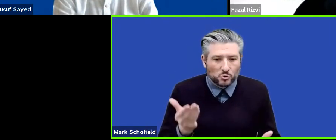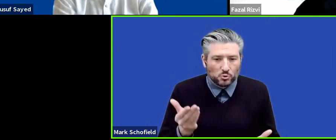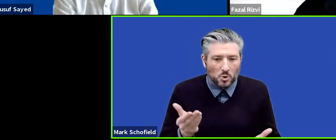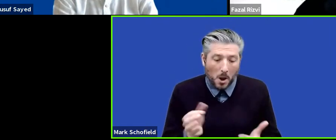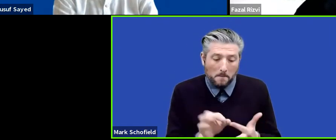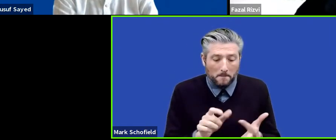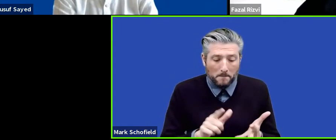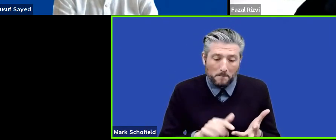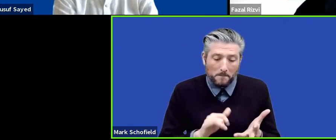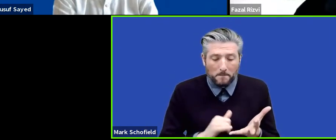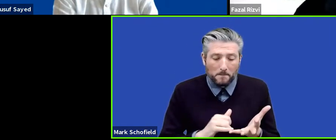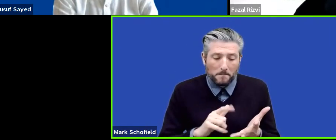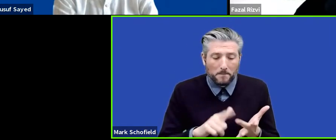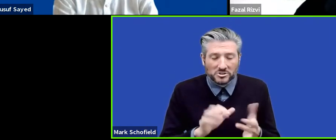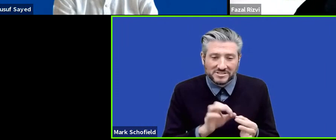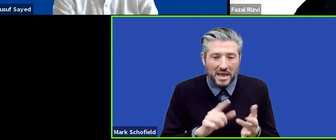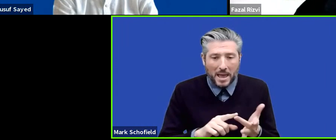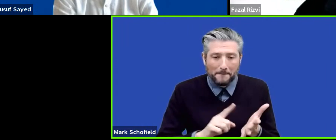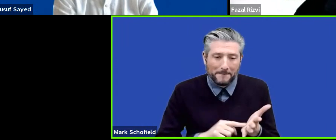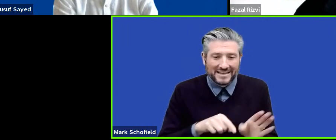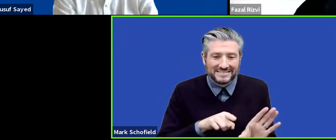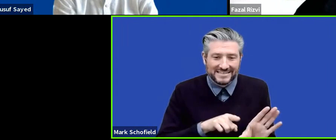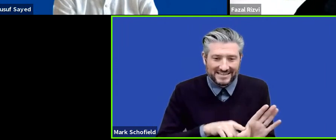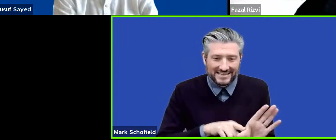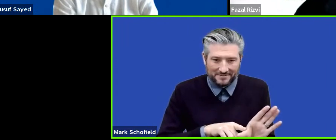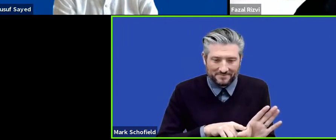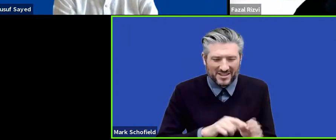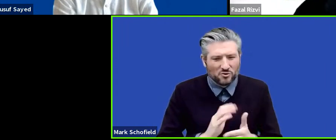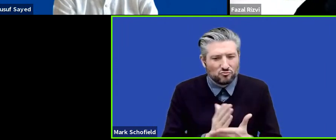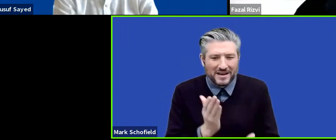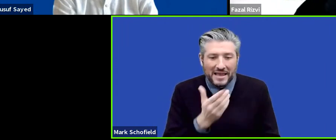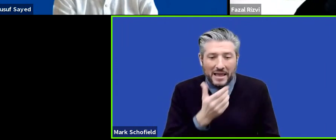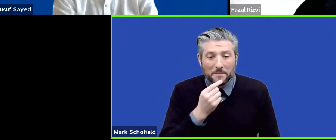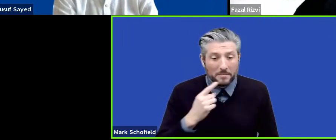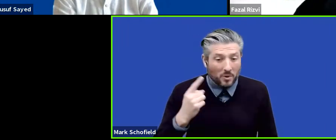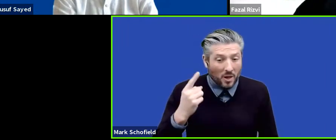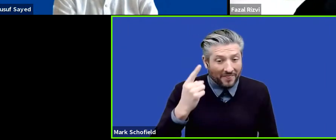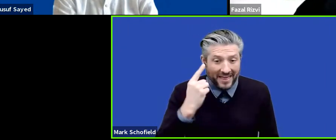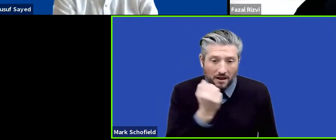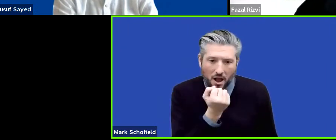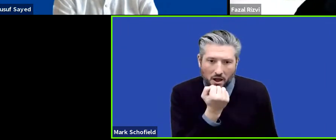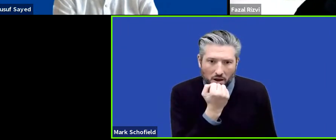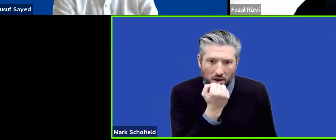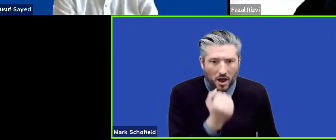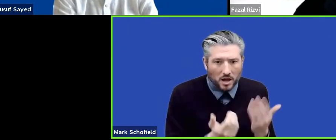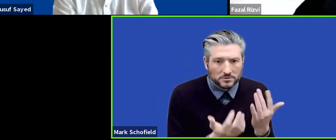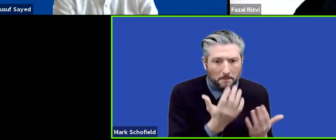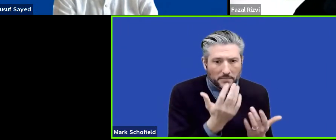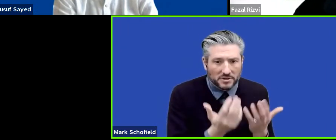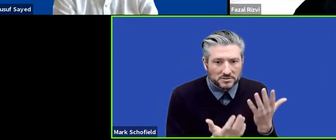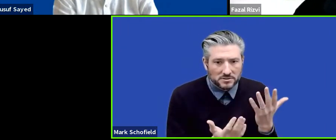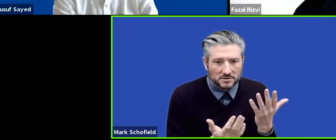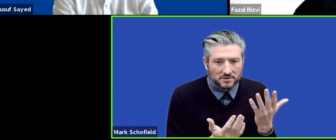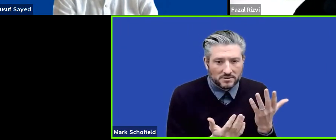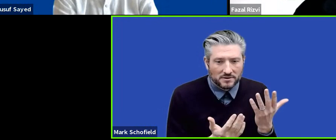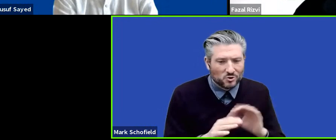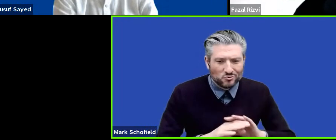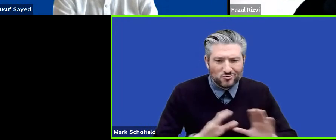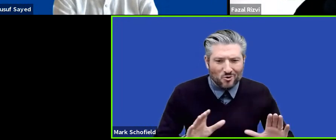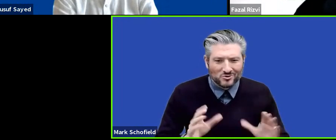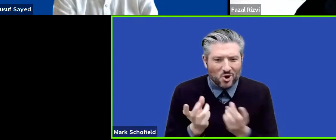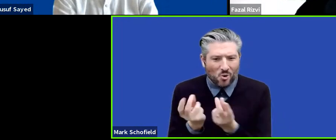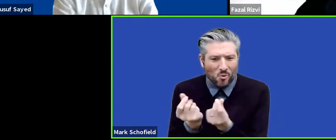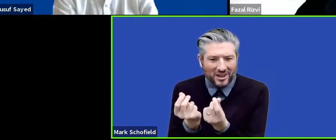of probability, in other words, quantitative thinking, rather than getting together to think about what